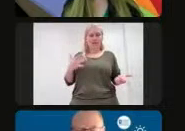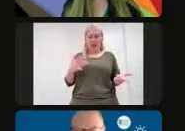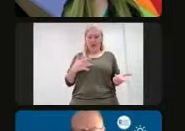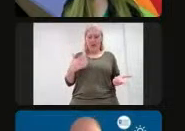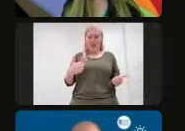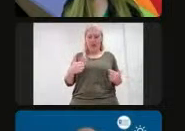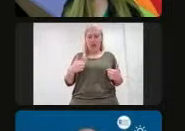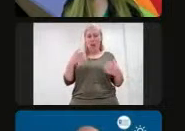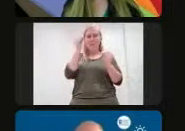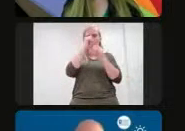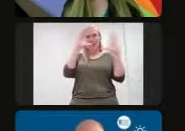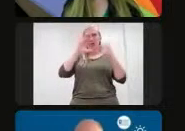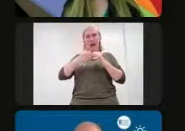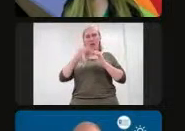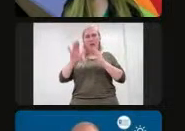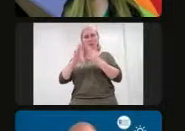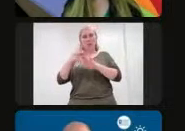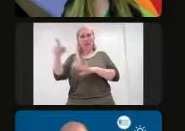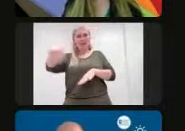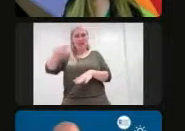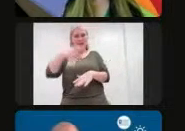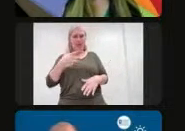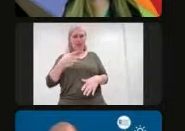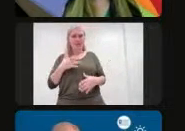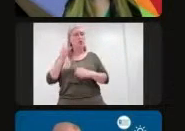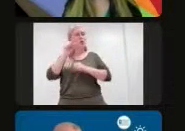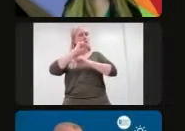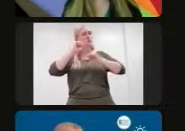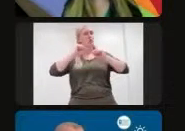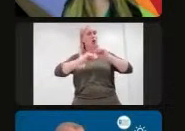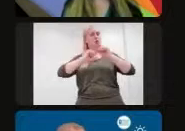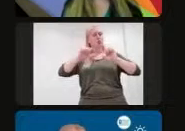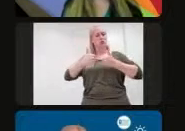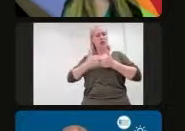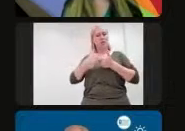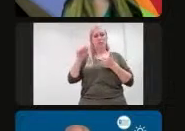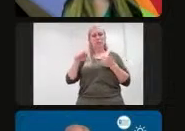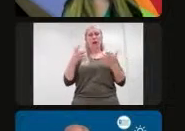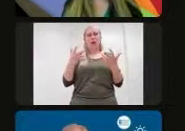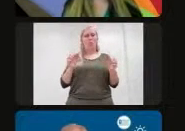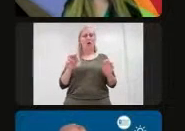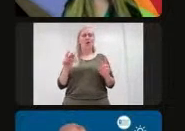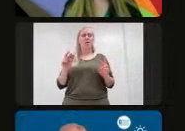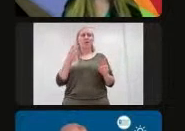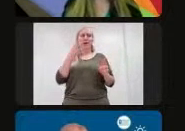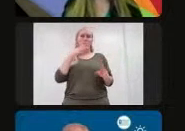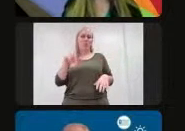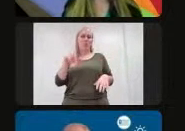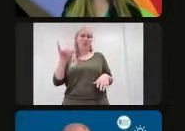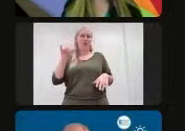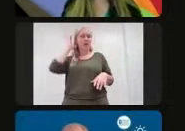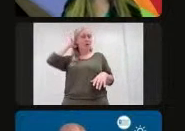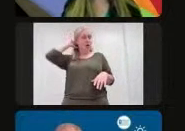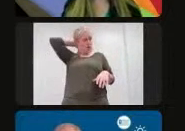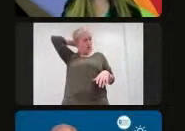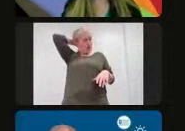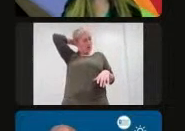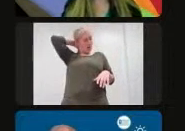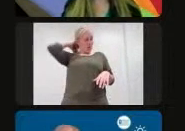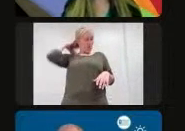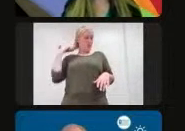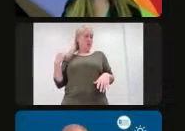the community feeling that way. So there are some structural challenges. I don't want to overlook that just because of